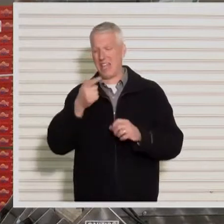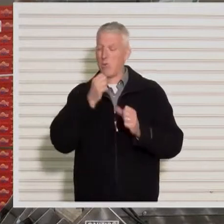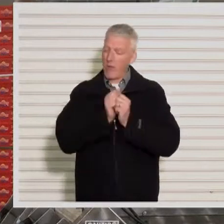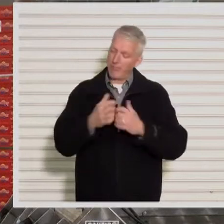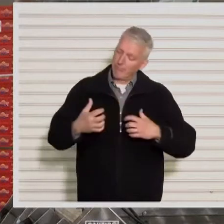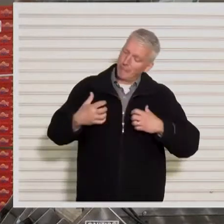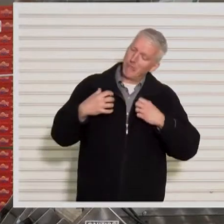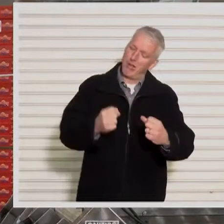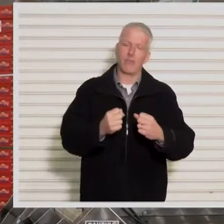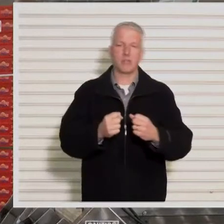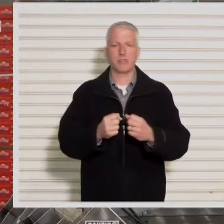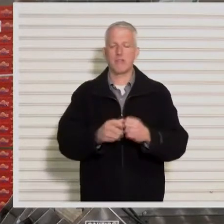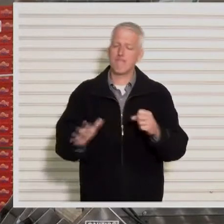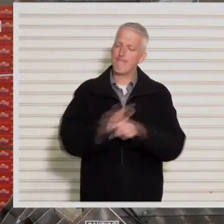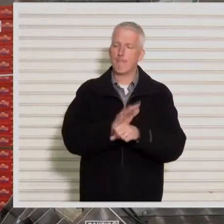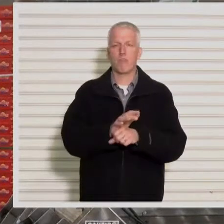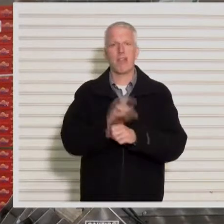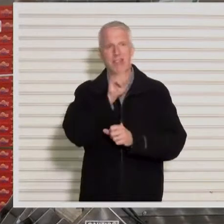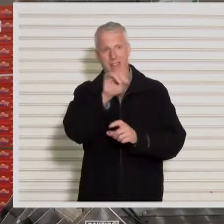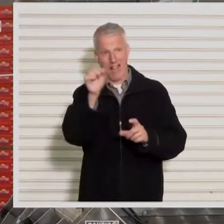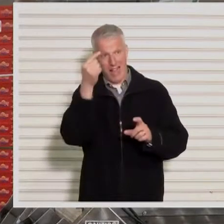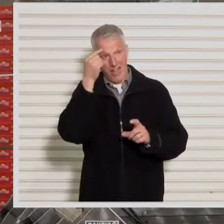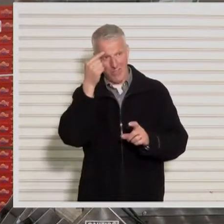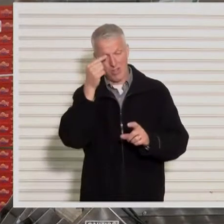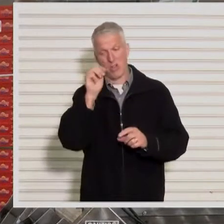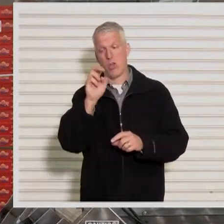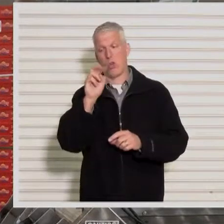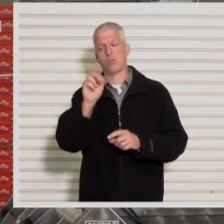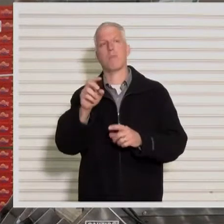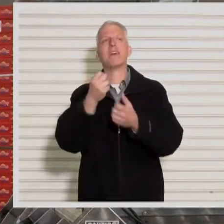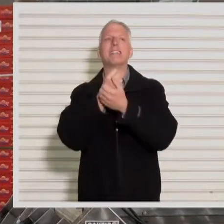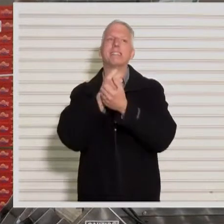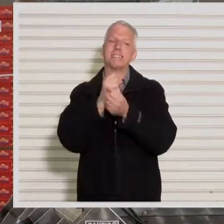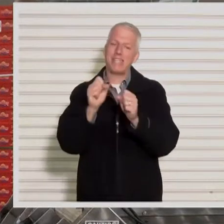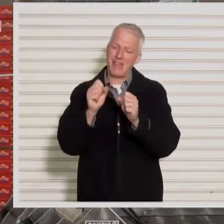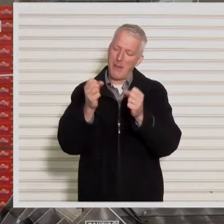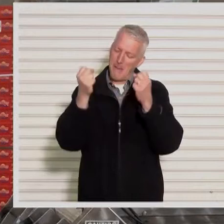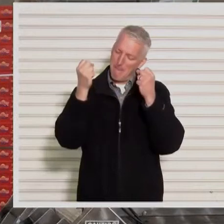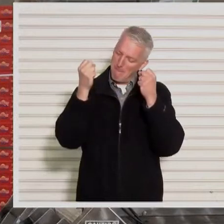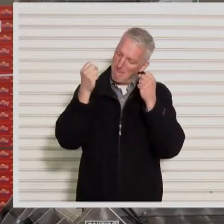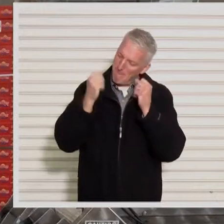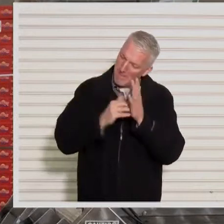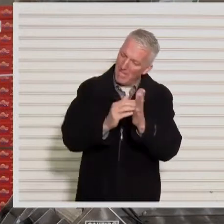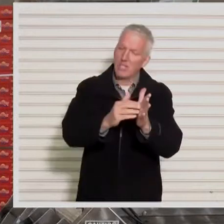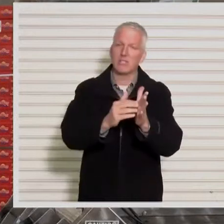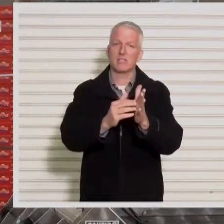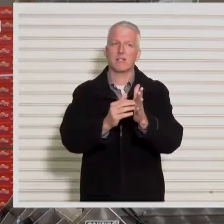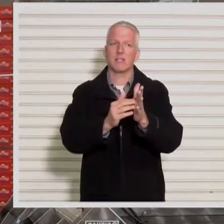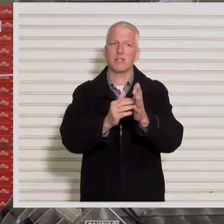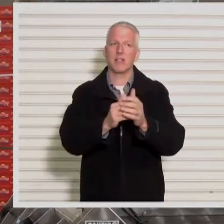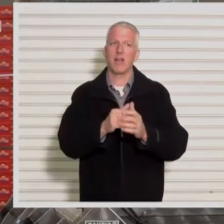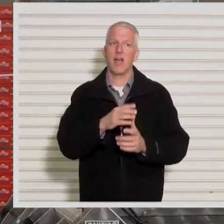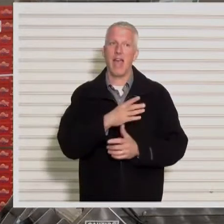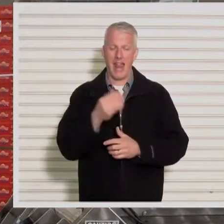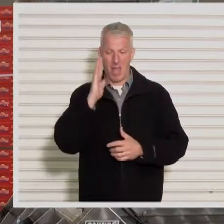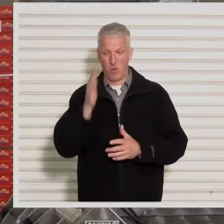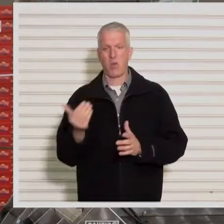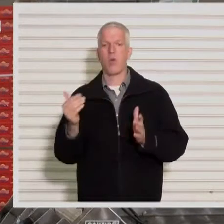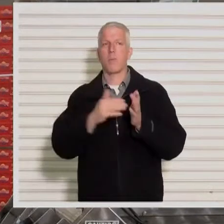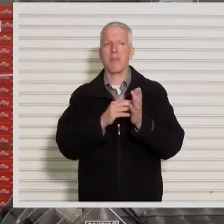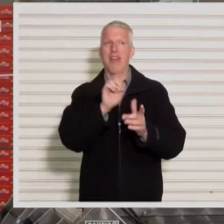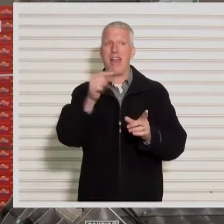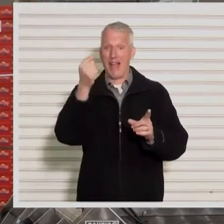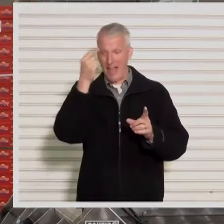certainty that Governor Newsom saved millions. And I'll repeat,